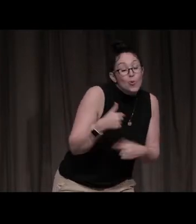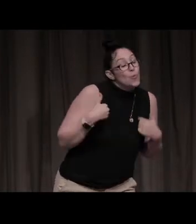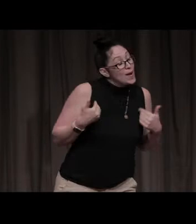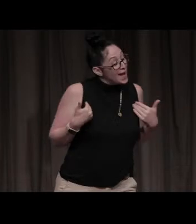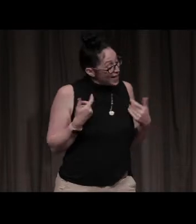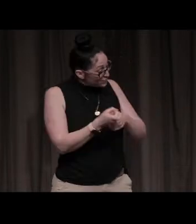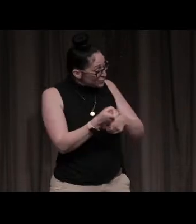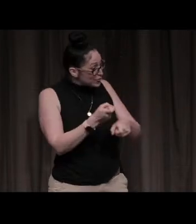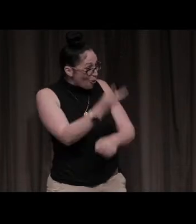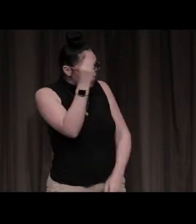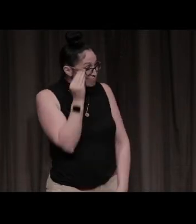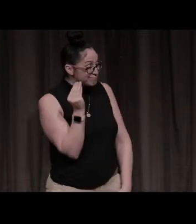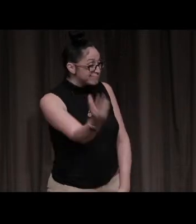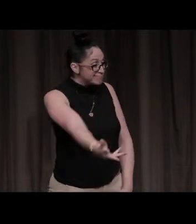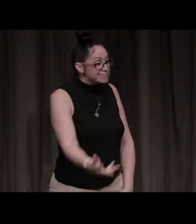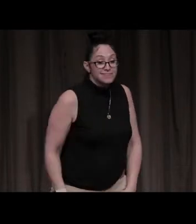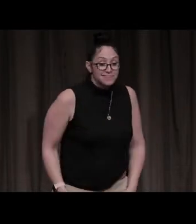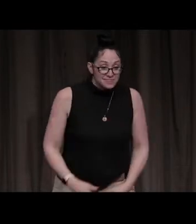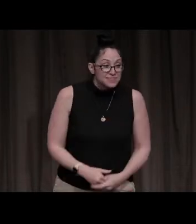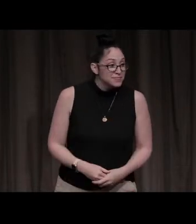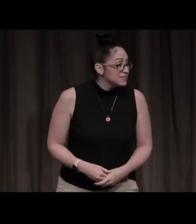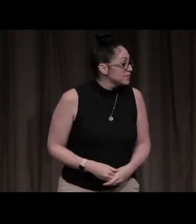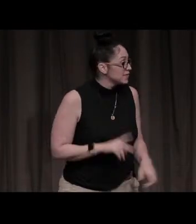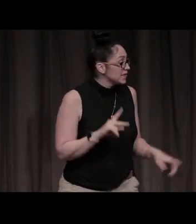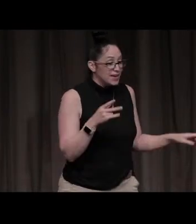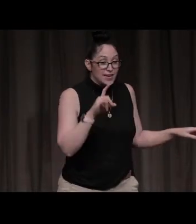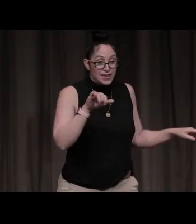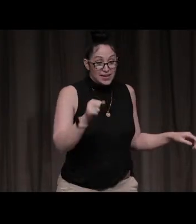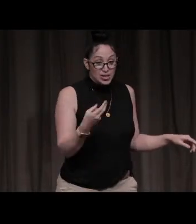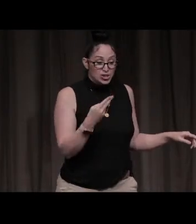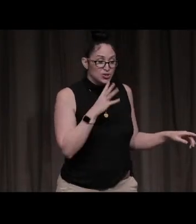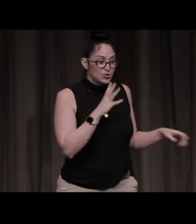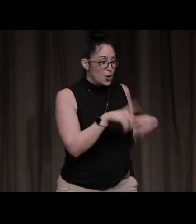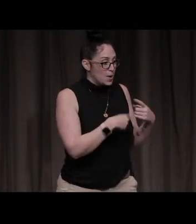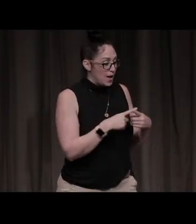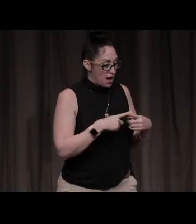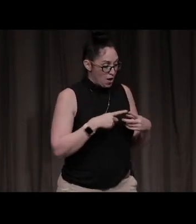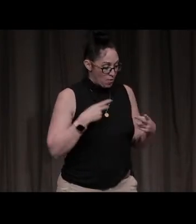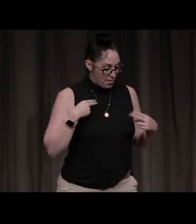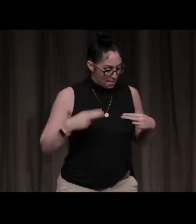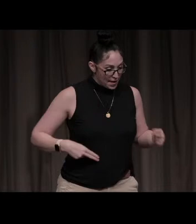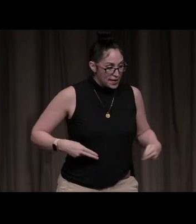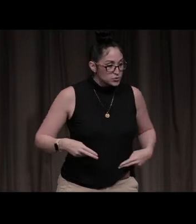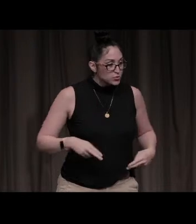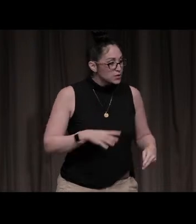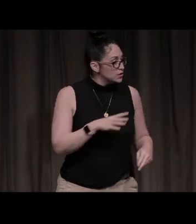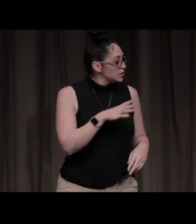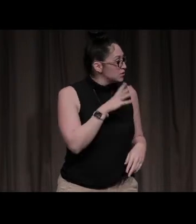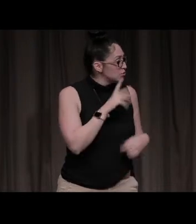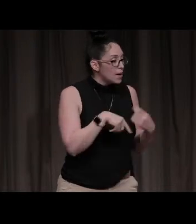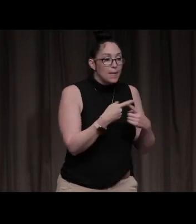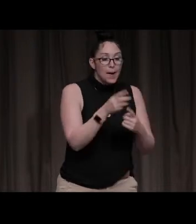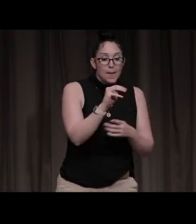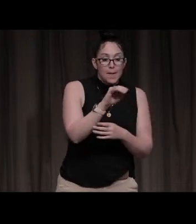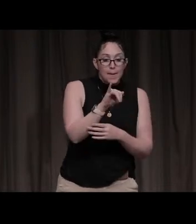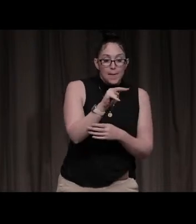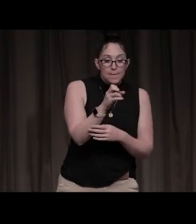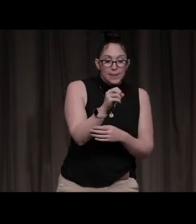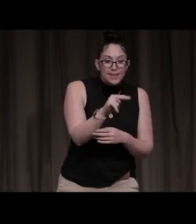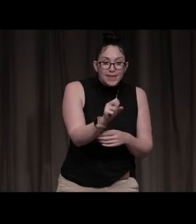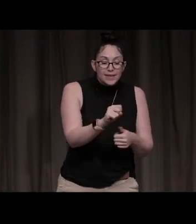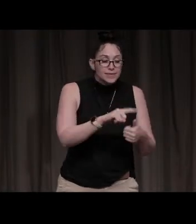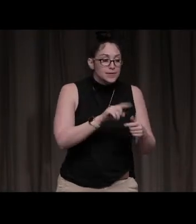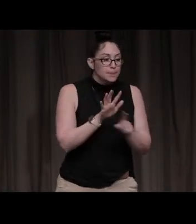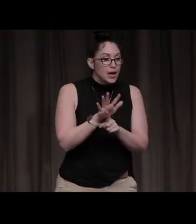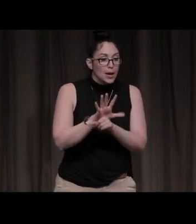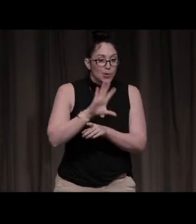jokes, people. So like when Khadijah and others were talking about like the patchwork that's looking at minions, pop culture,